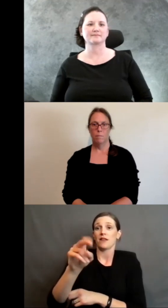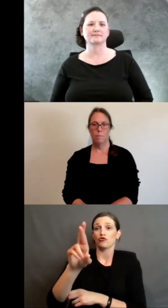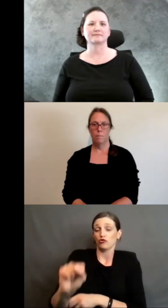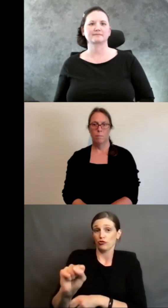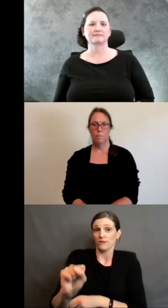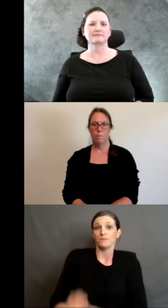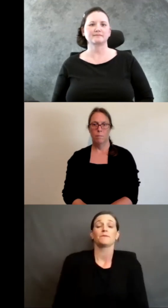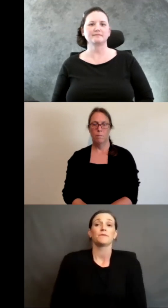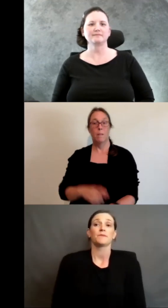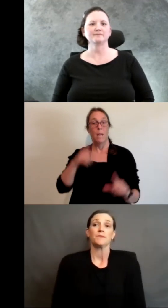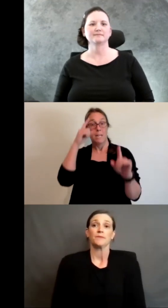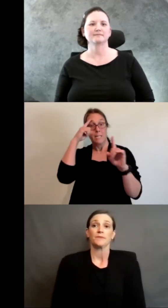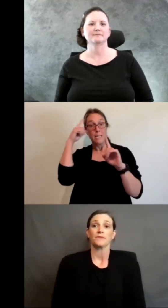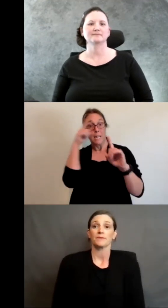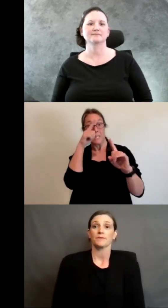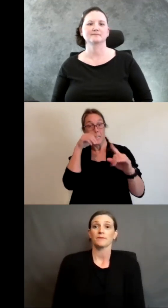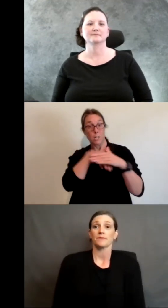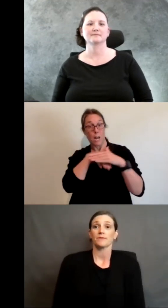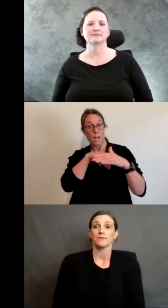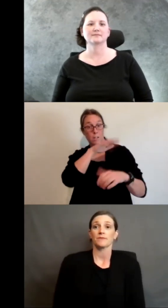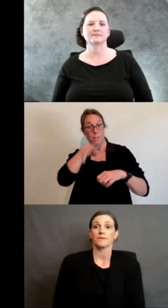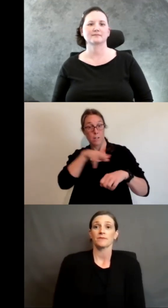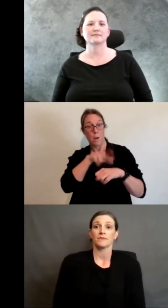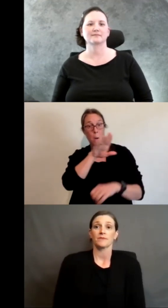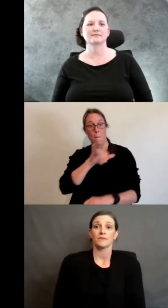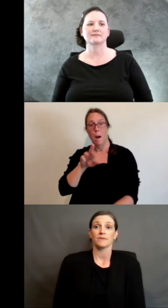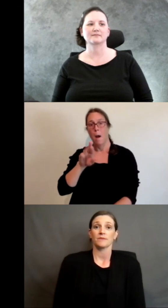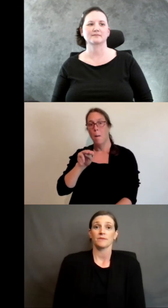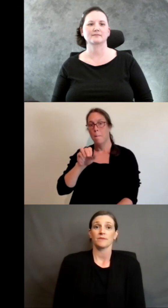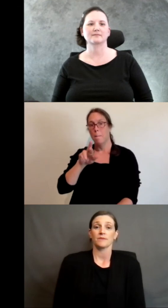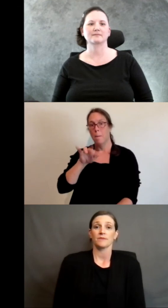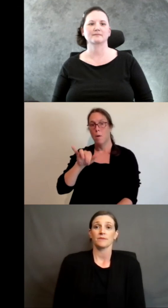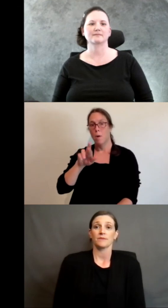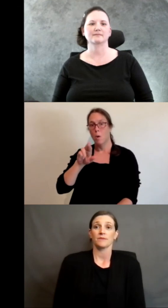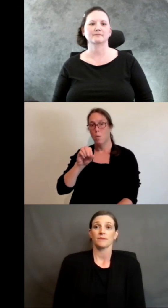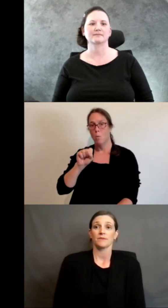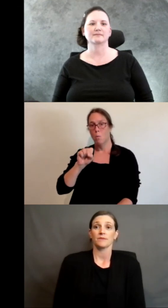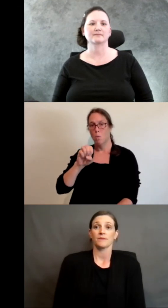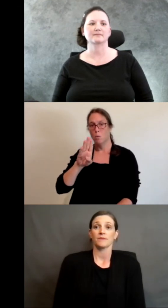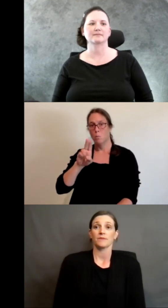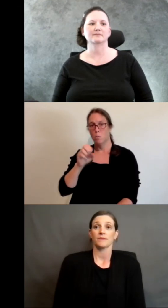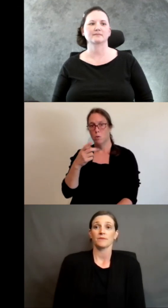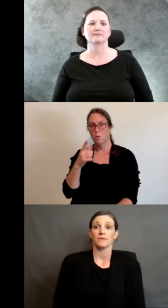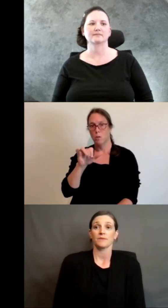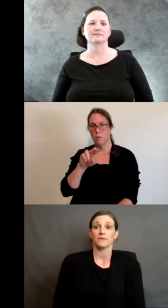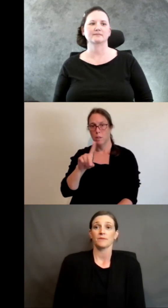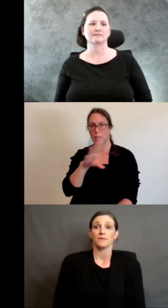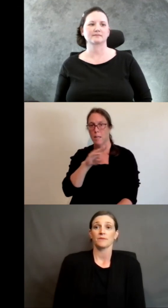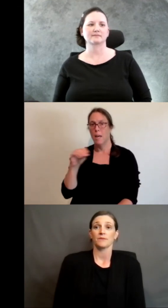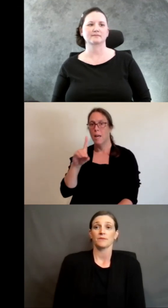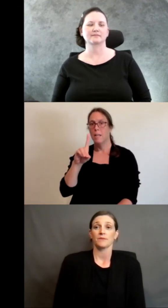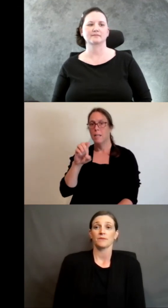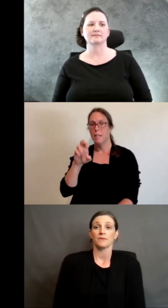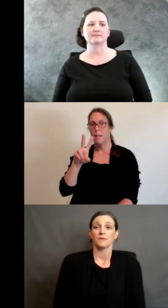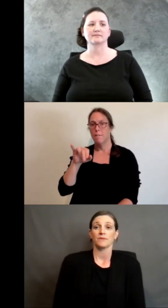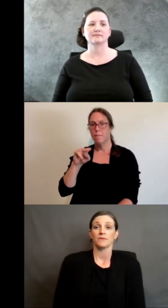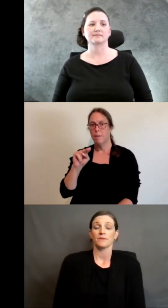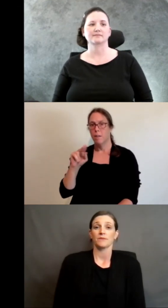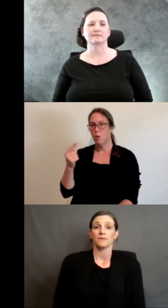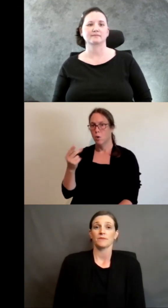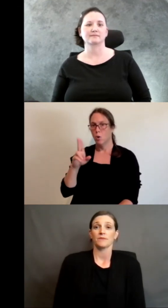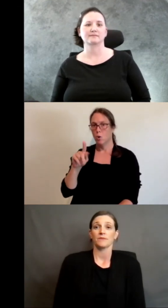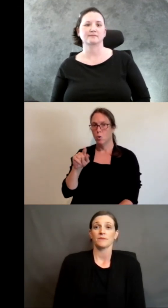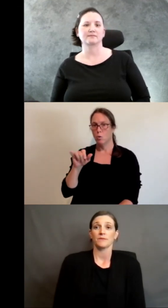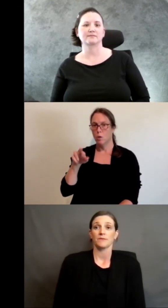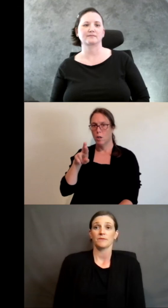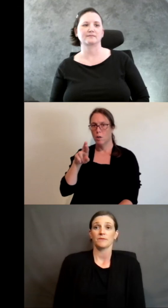Destination Access Nation by Mary Rose Bushlin and Devin Gutierrez. Music performed by Devin Gutierrez. Vocals: